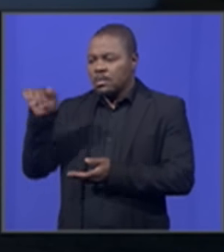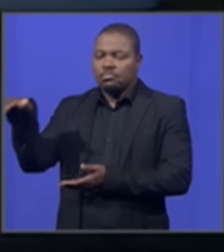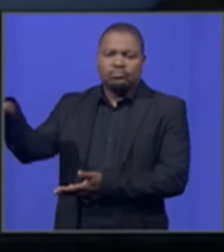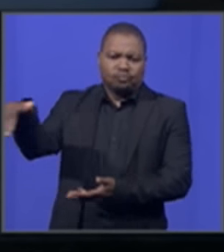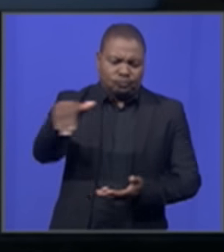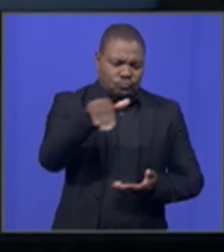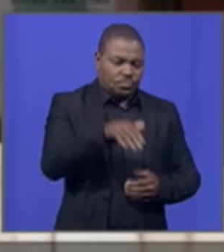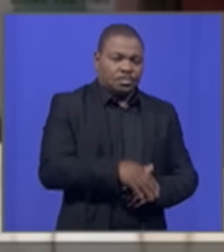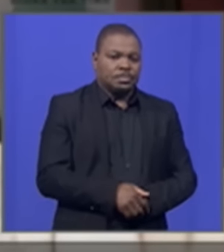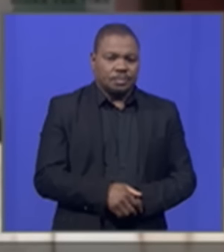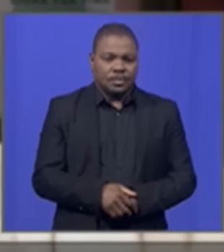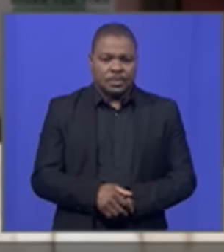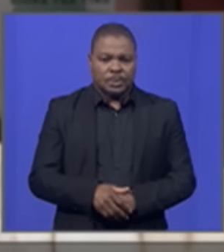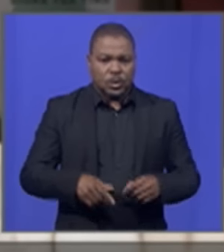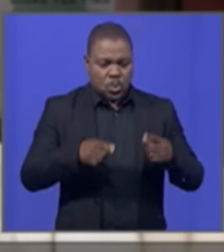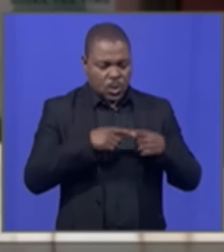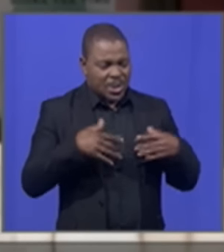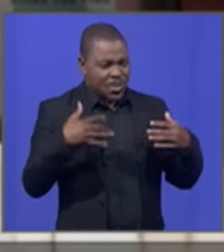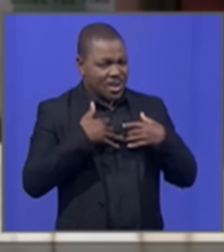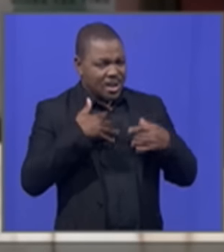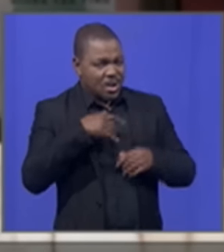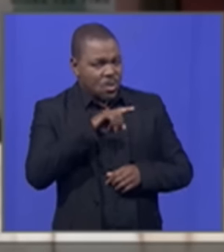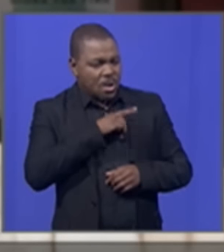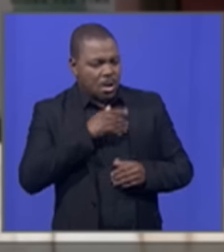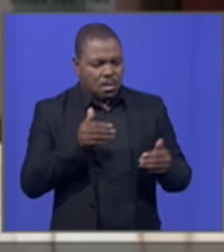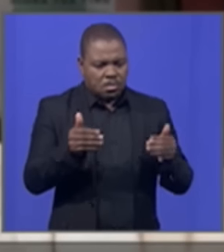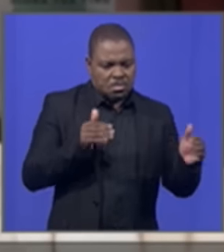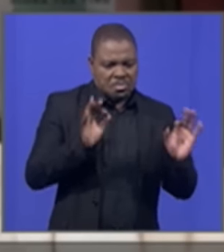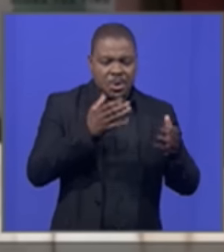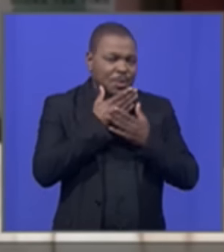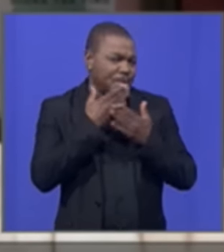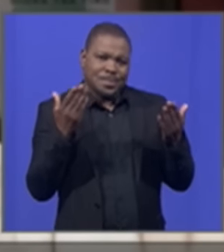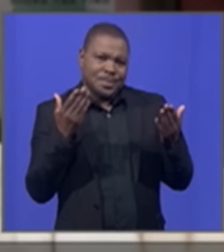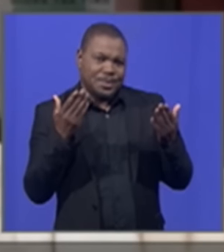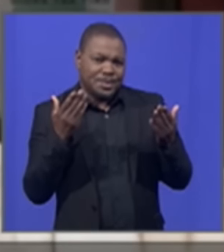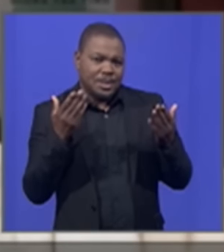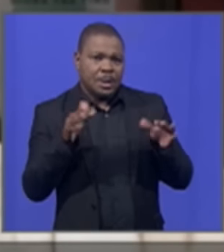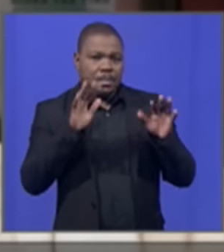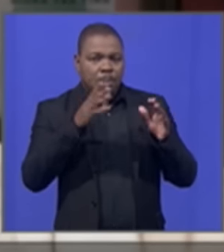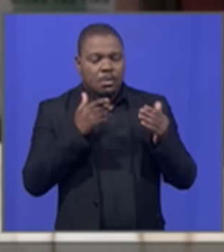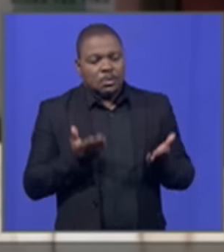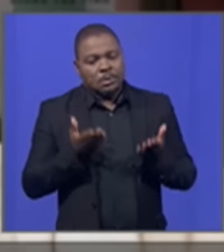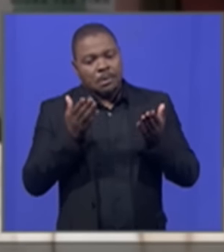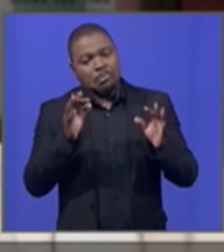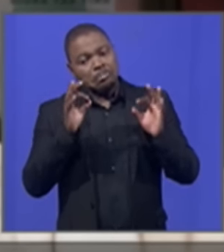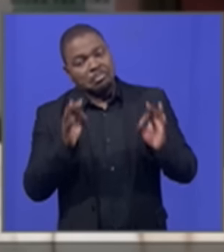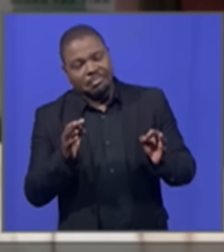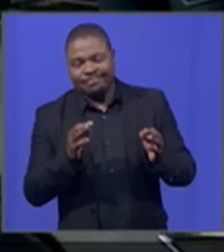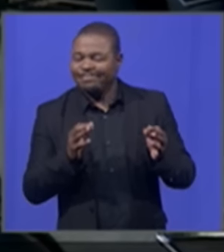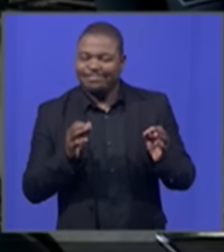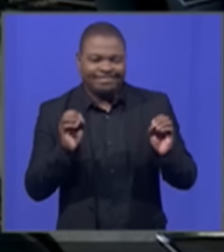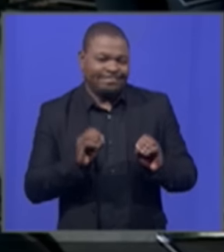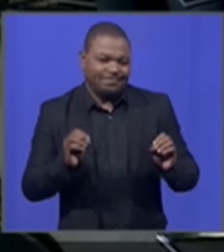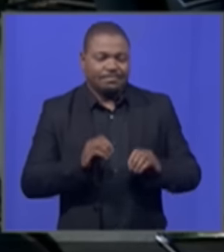Le PSA re tshongwa ke gore a gona le tsamaiso e siameng ya gore batho ba deliver ka tsele go tshwanetseng ka